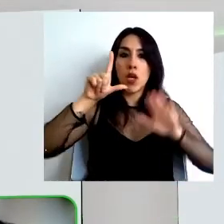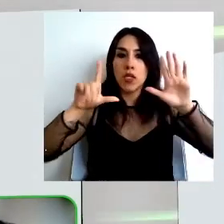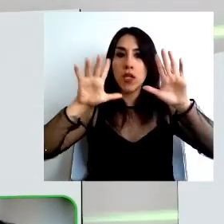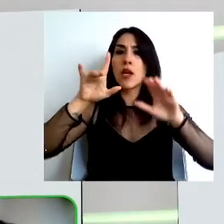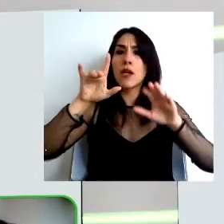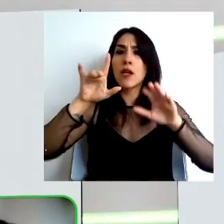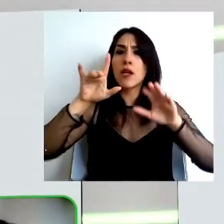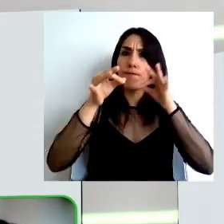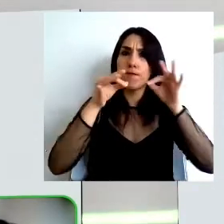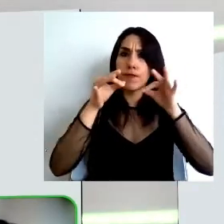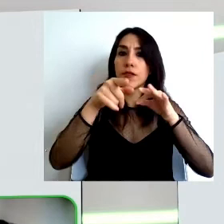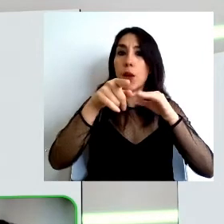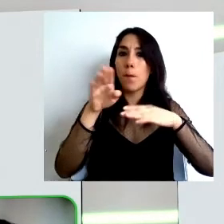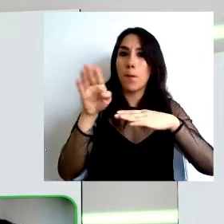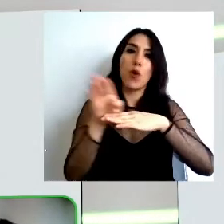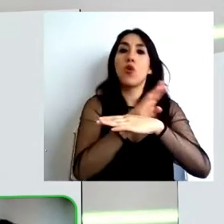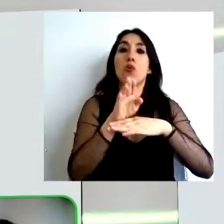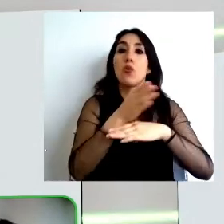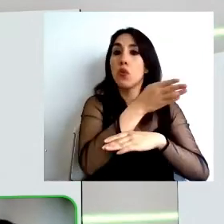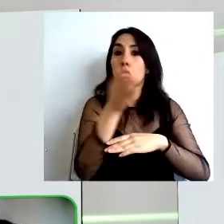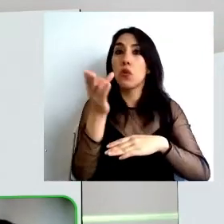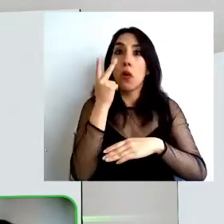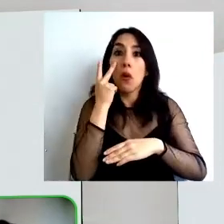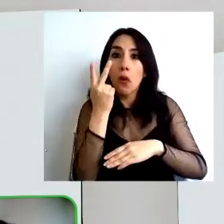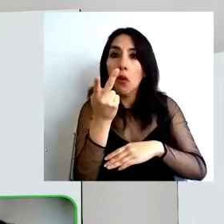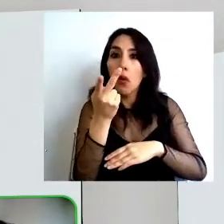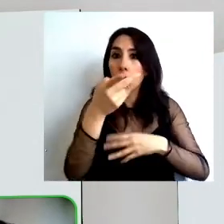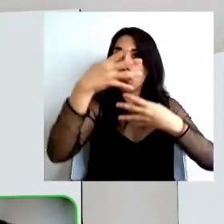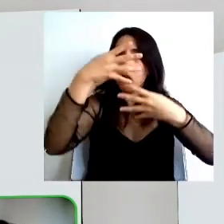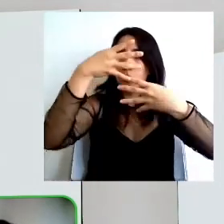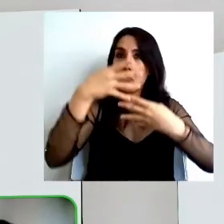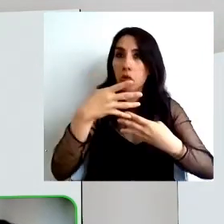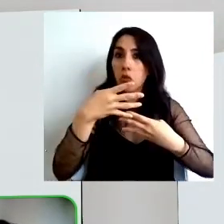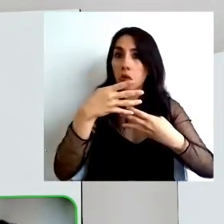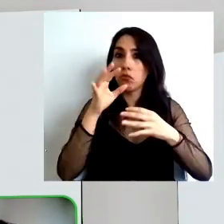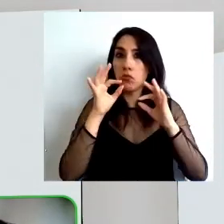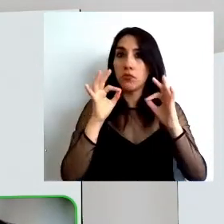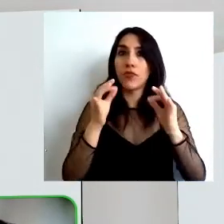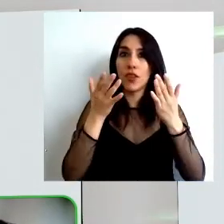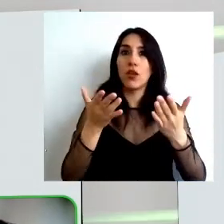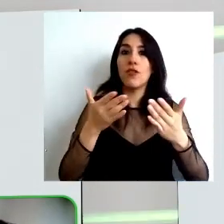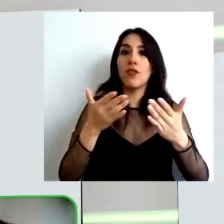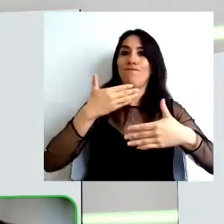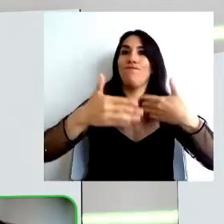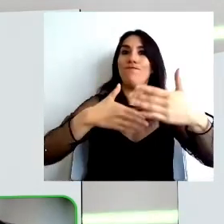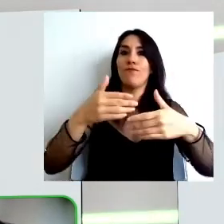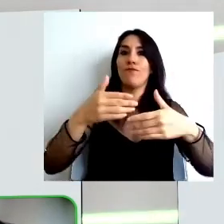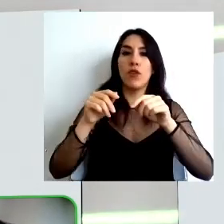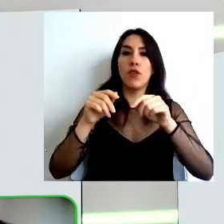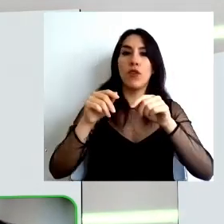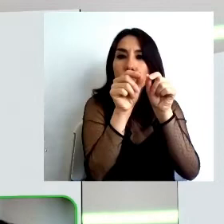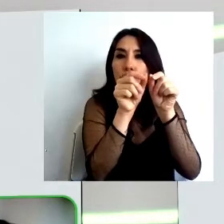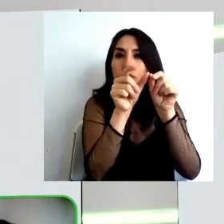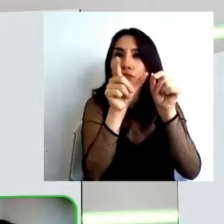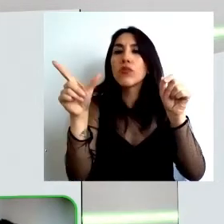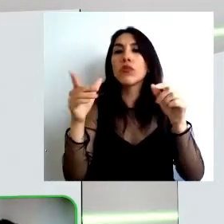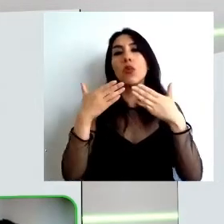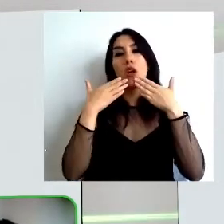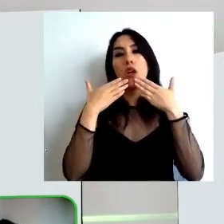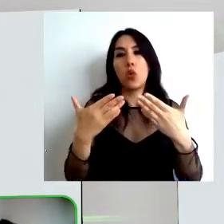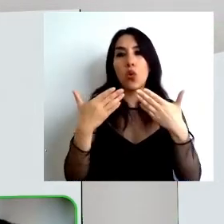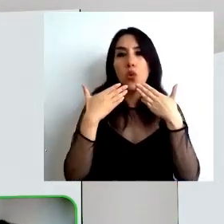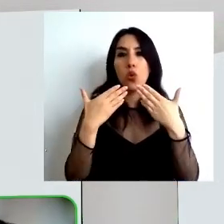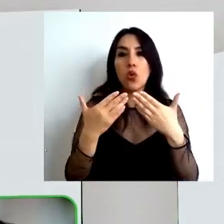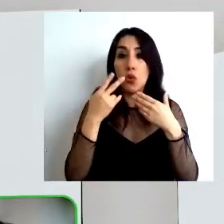the first answers. Thank you very much. So we have some nonprofit organizations, perhaps a couple others who are still filling